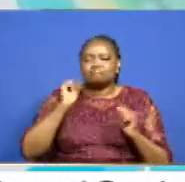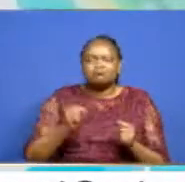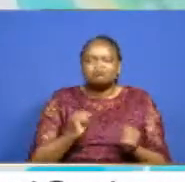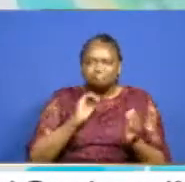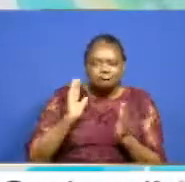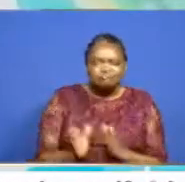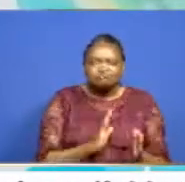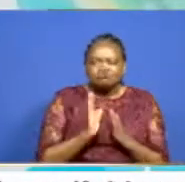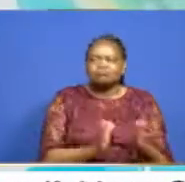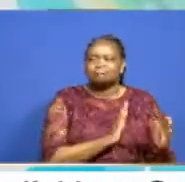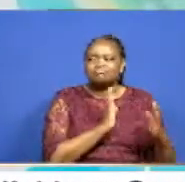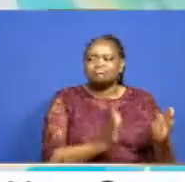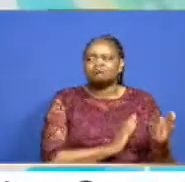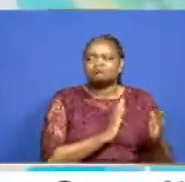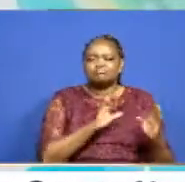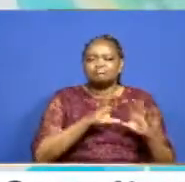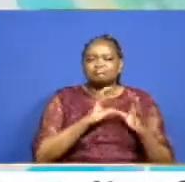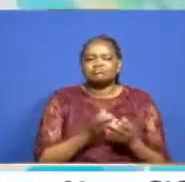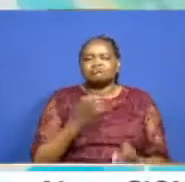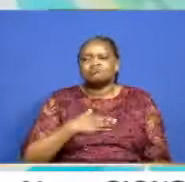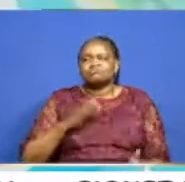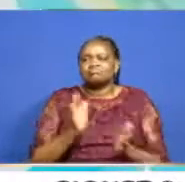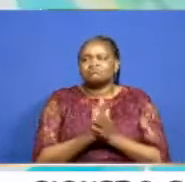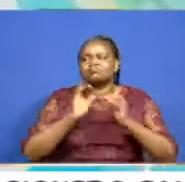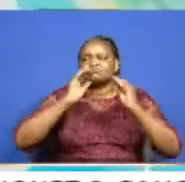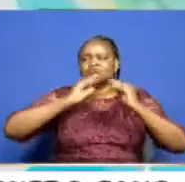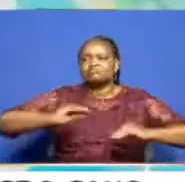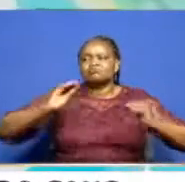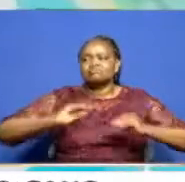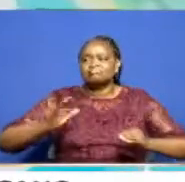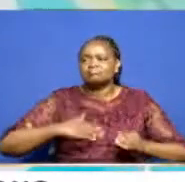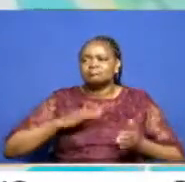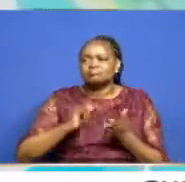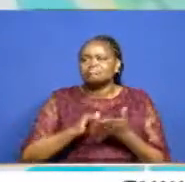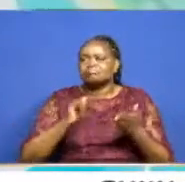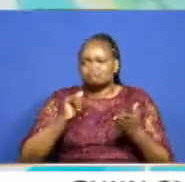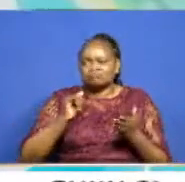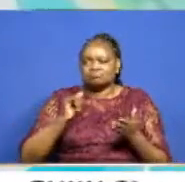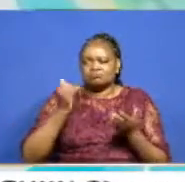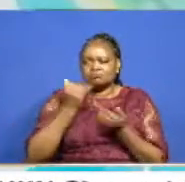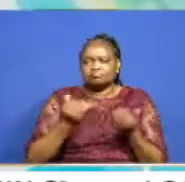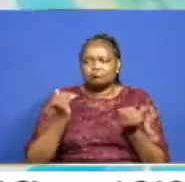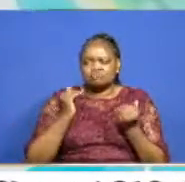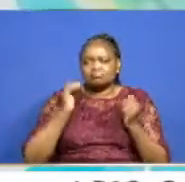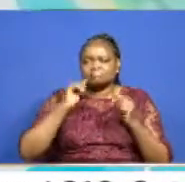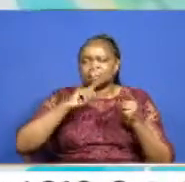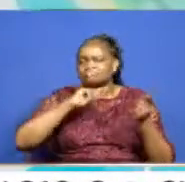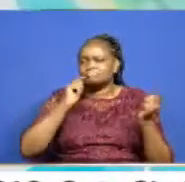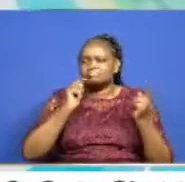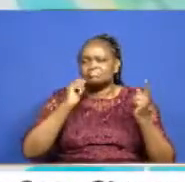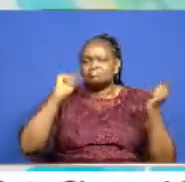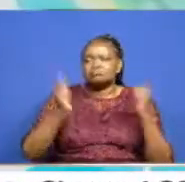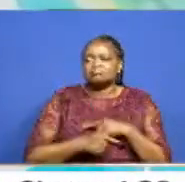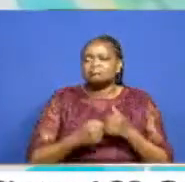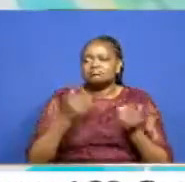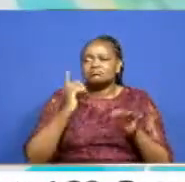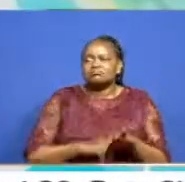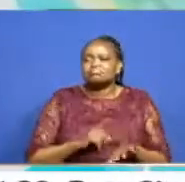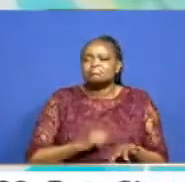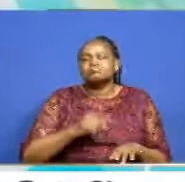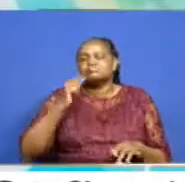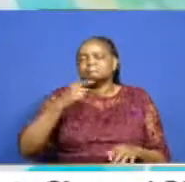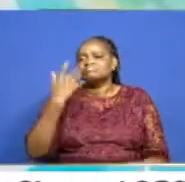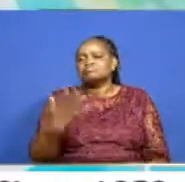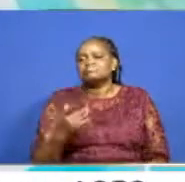reorganize our classes and our teaching so that children can transition at any other time. They can transition in May, they can transition in